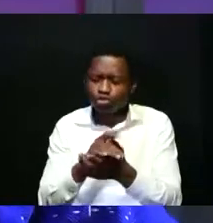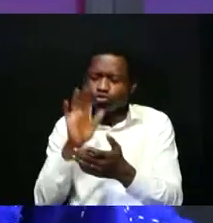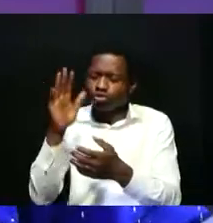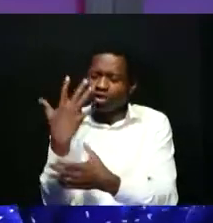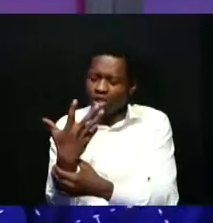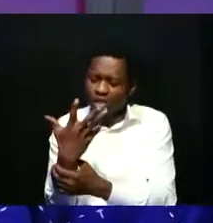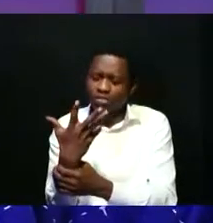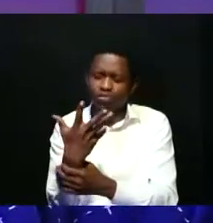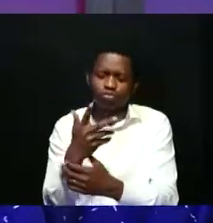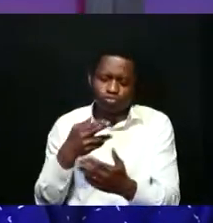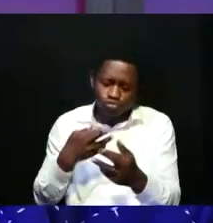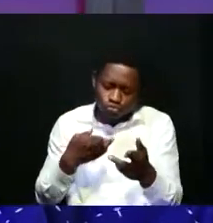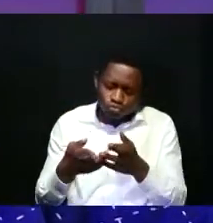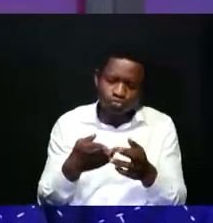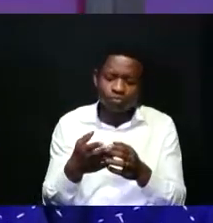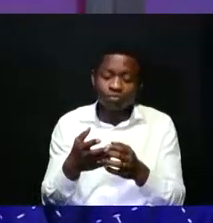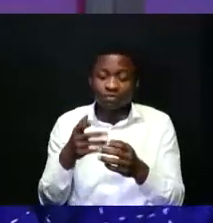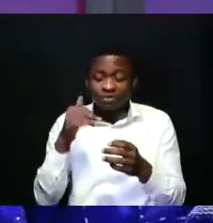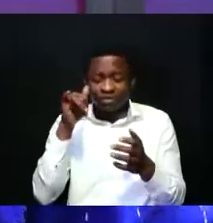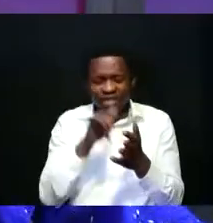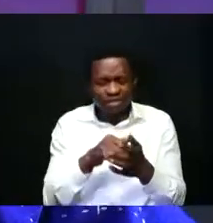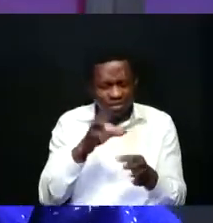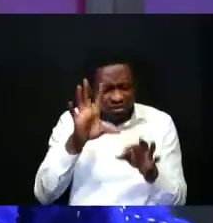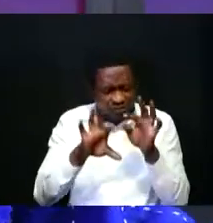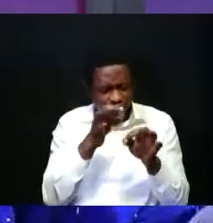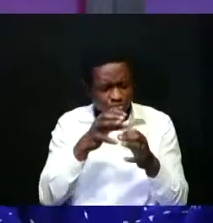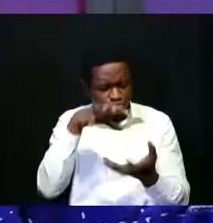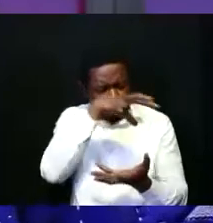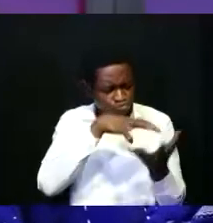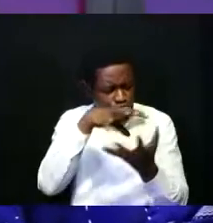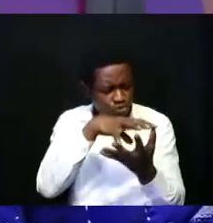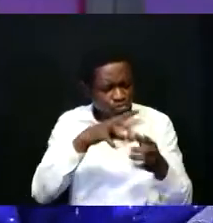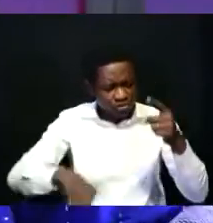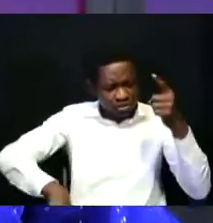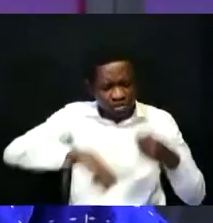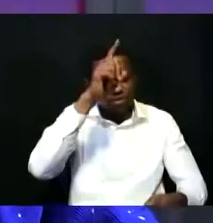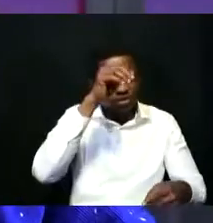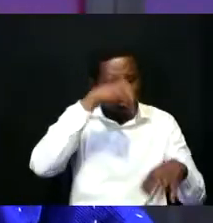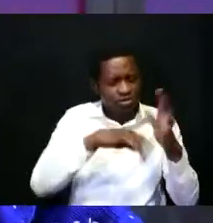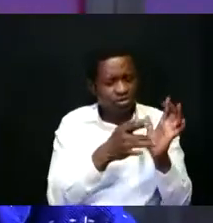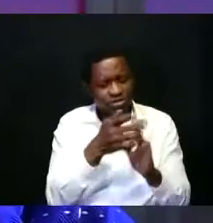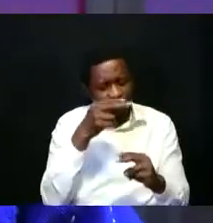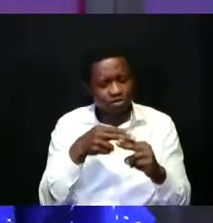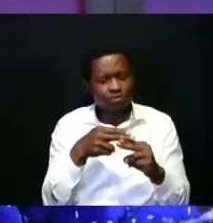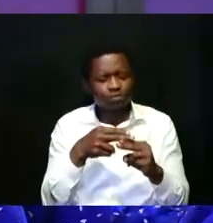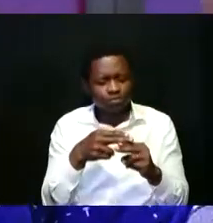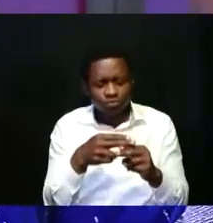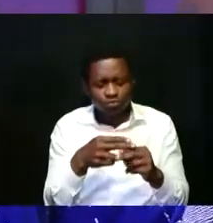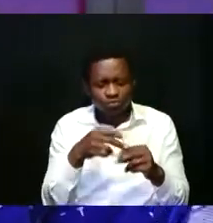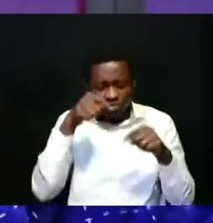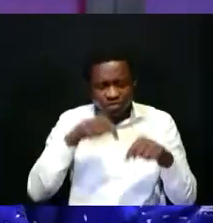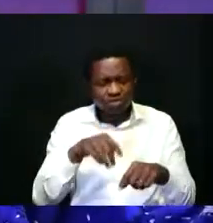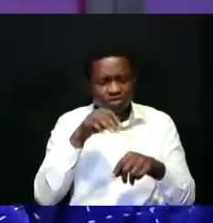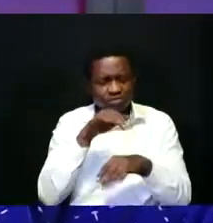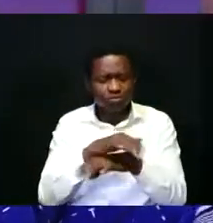prevail. Mm. That the spirit of confusion will disappear. Yes, in the name of Jesus. And tonight we pray,